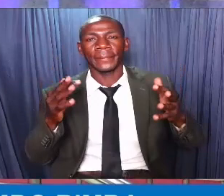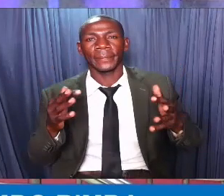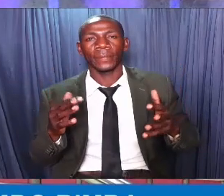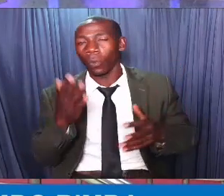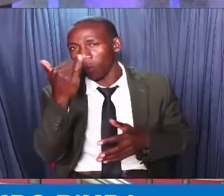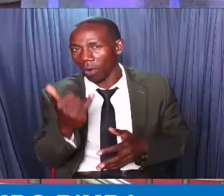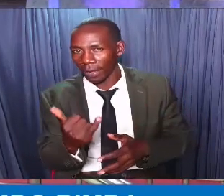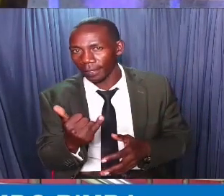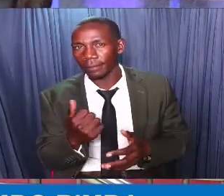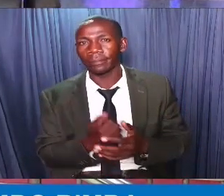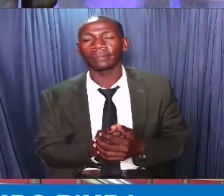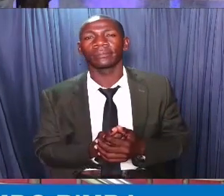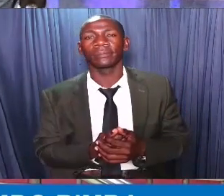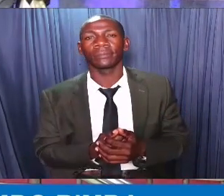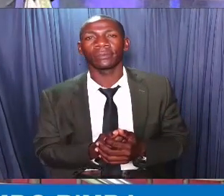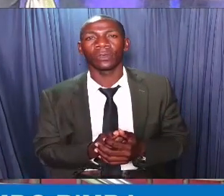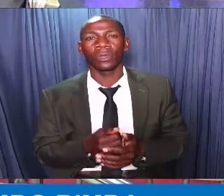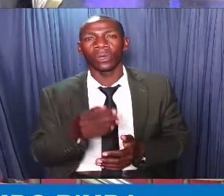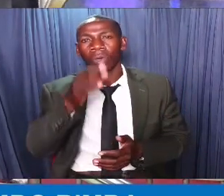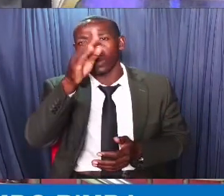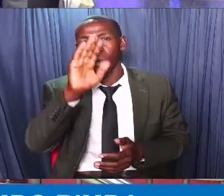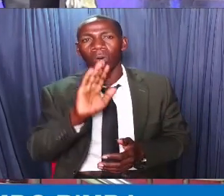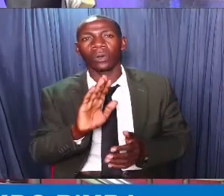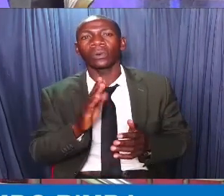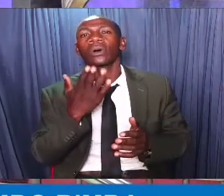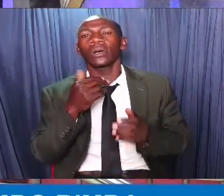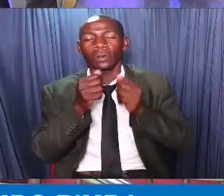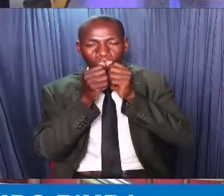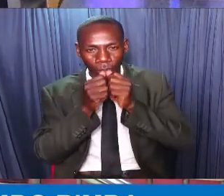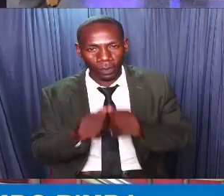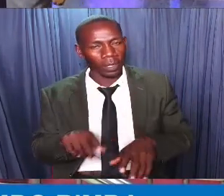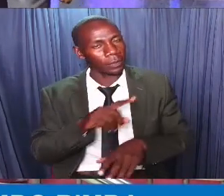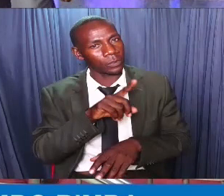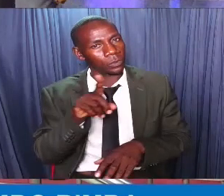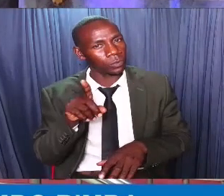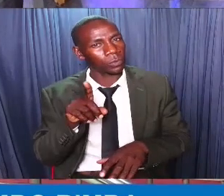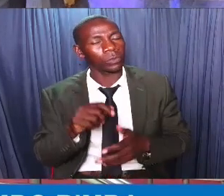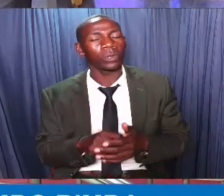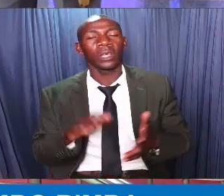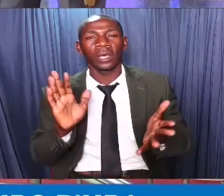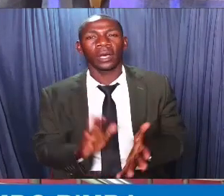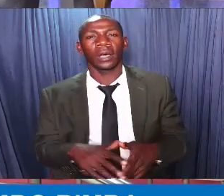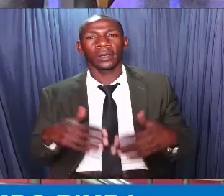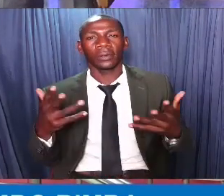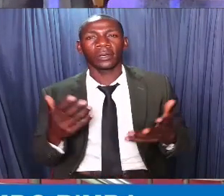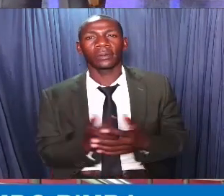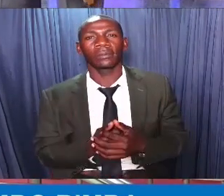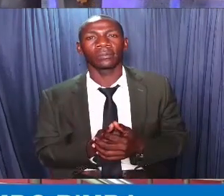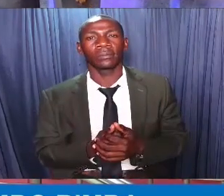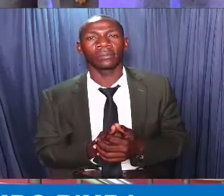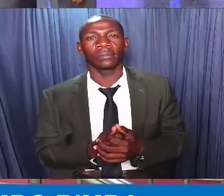Kwa nini? Why? Huyu Mungu ndiye mtaka tuwaombee awabariki. So this God you want him to bless it. Hallelujah.